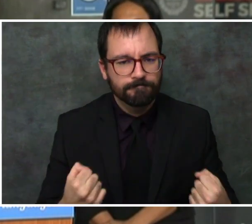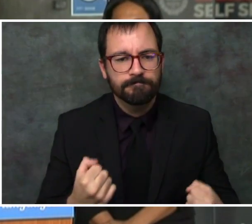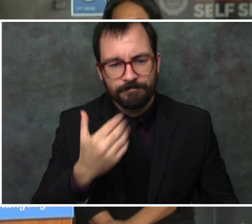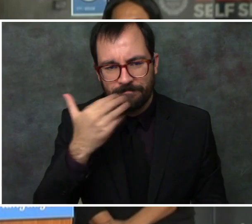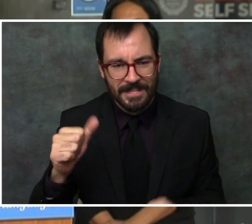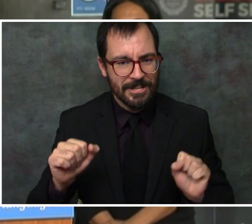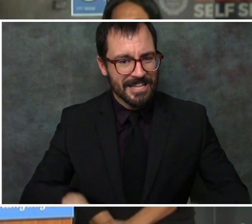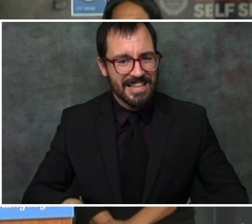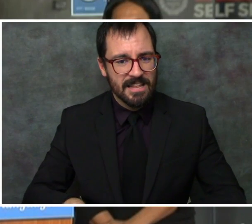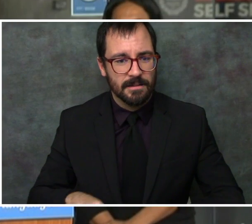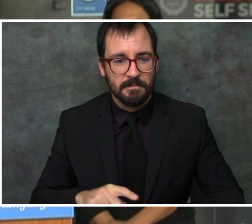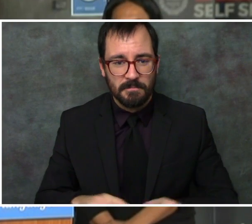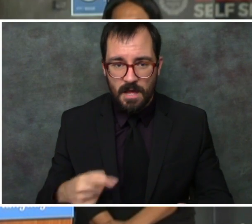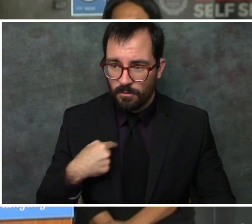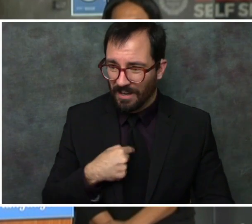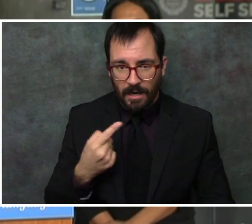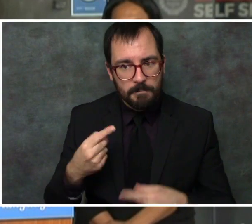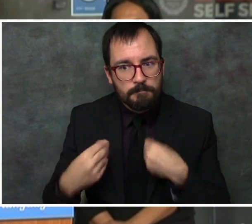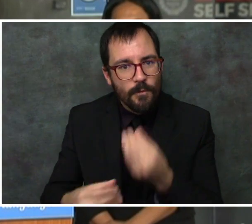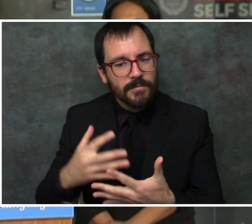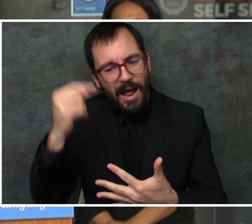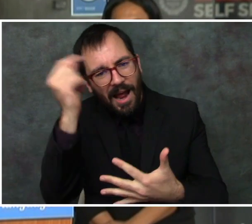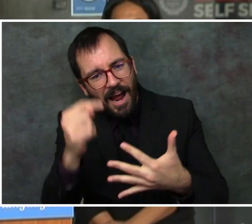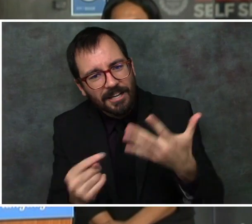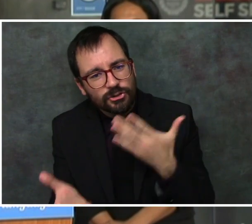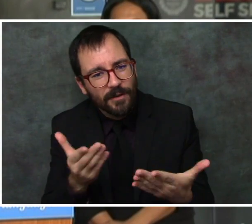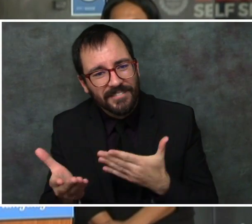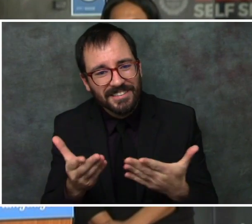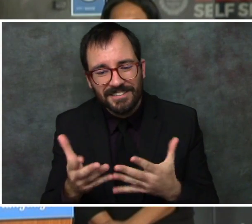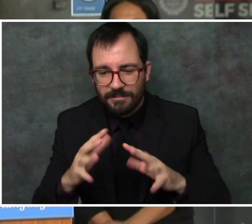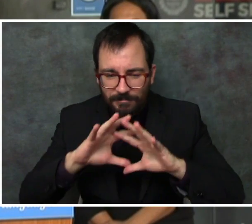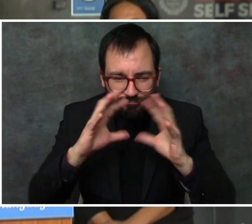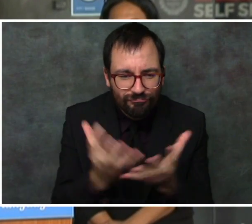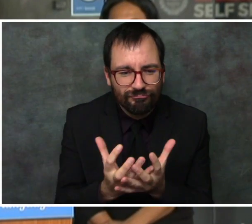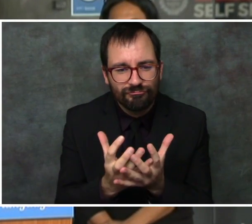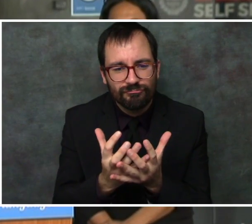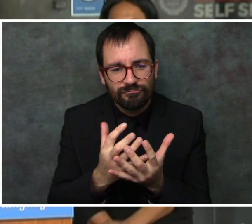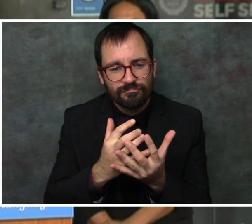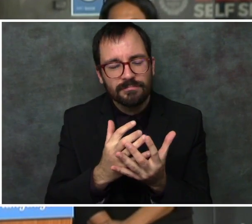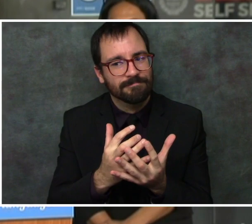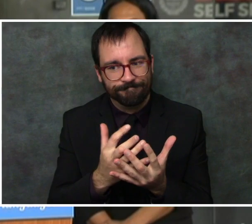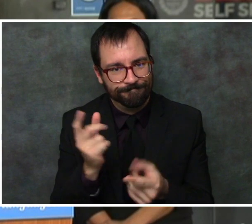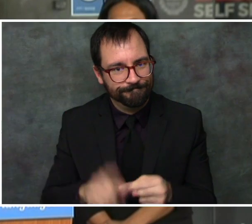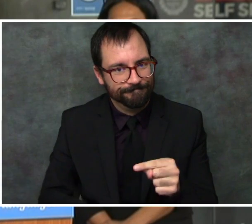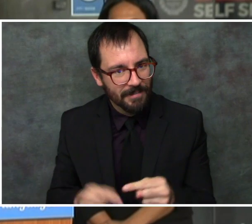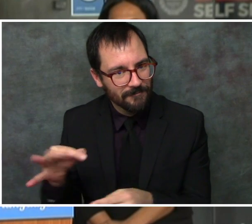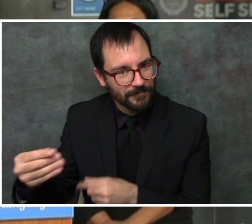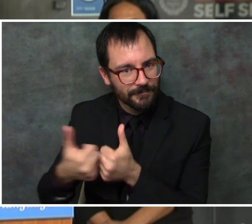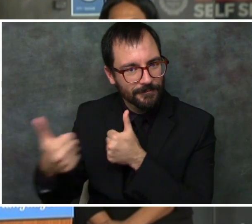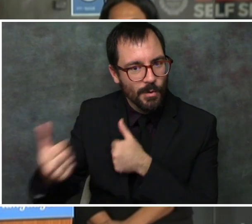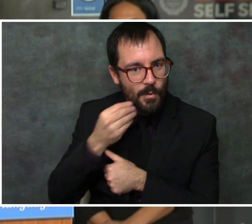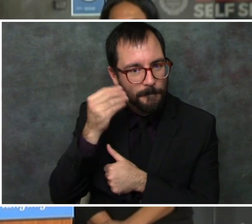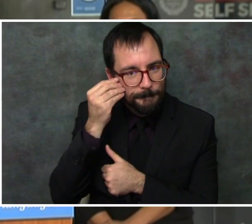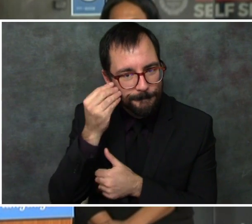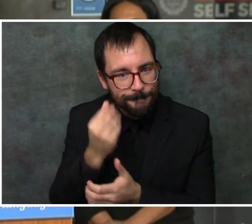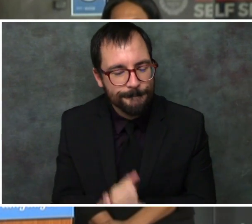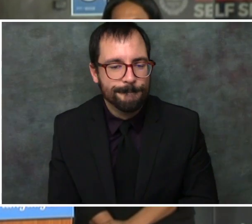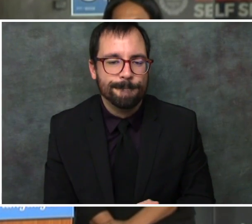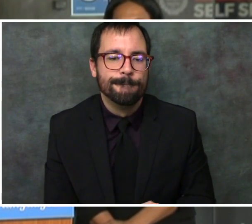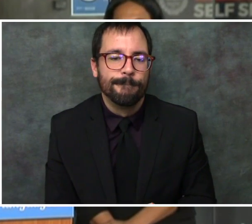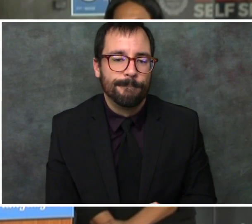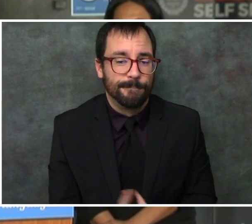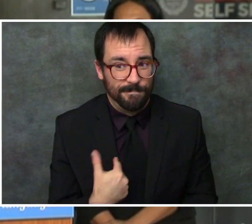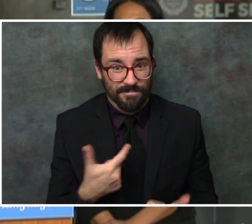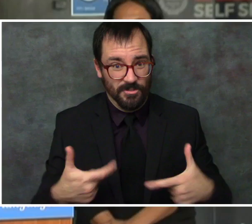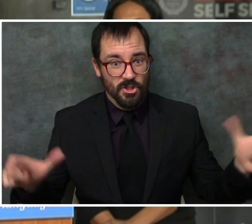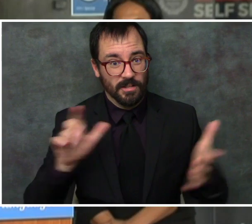provides when our children are in school. And as large of a district as we are with 55,000, I think we can handle 1,300,